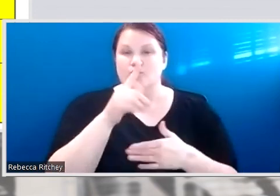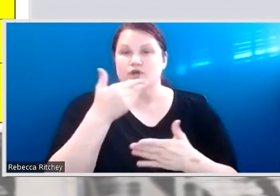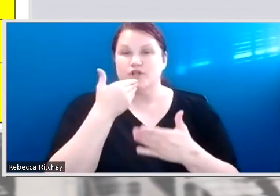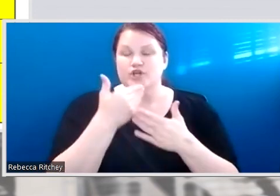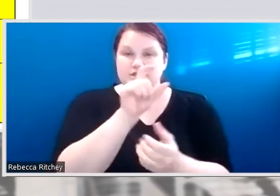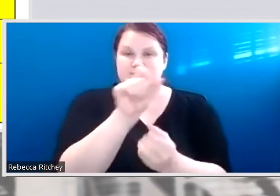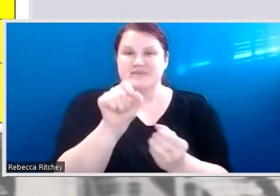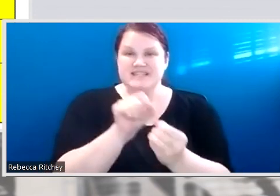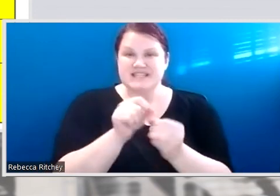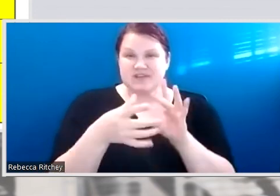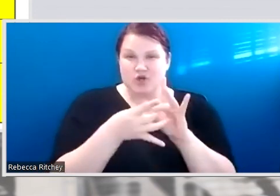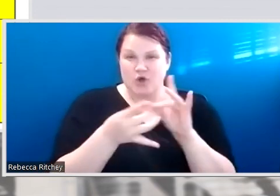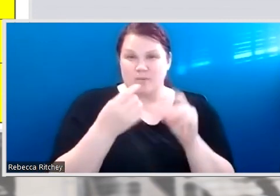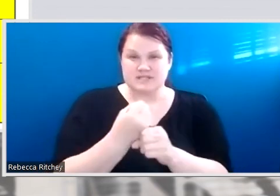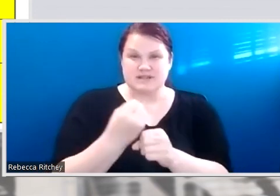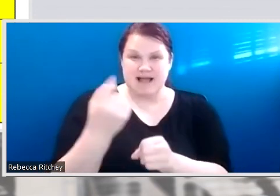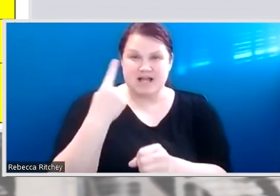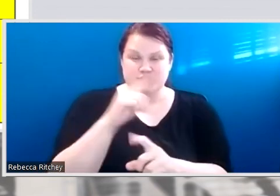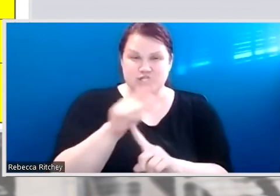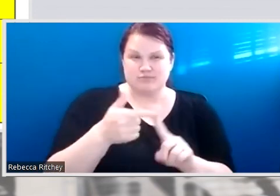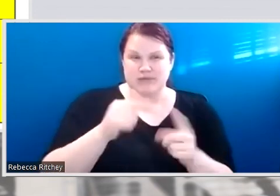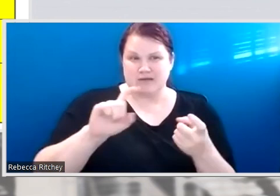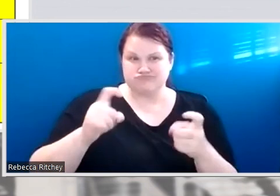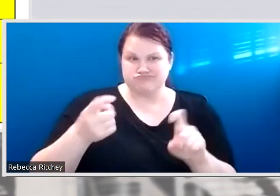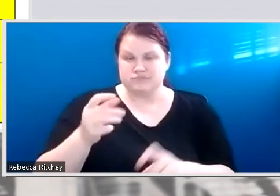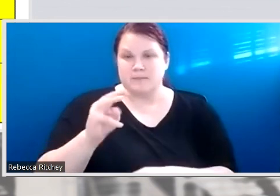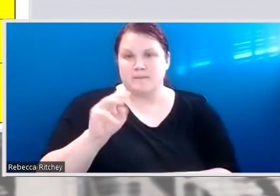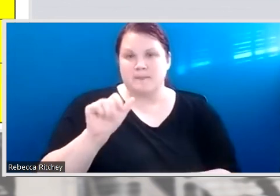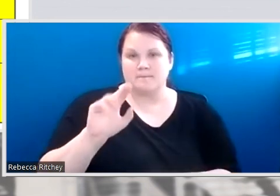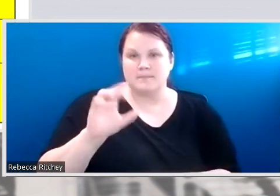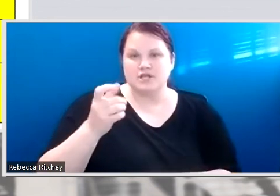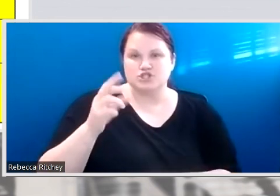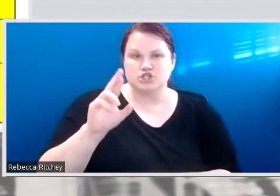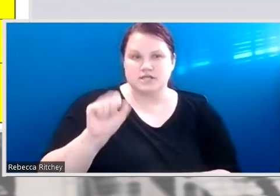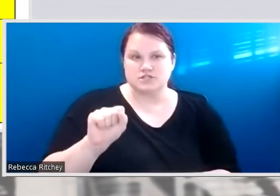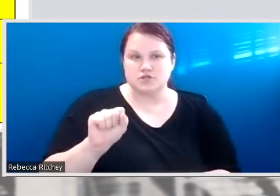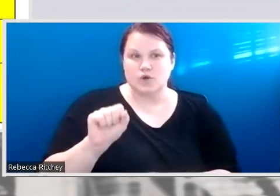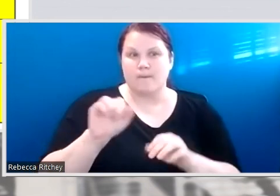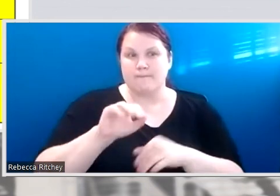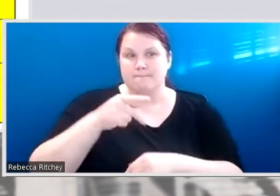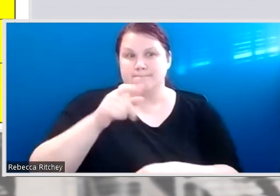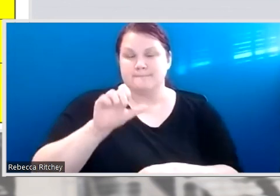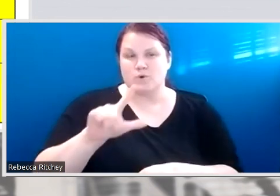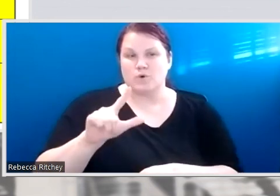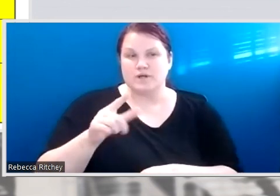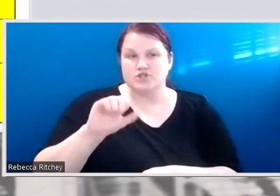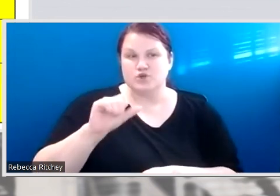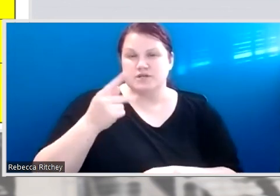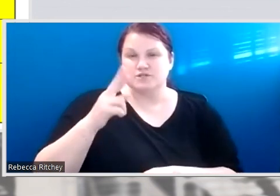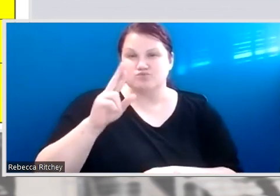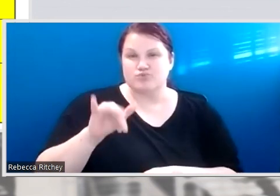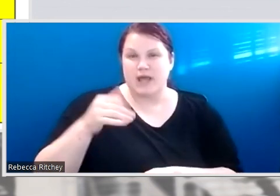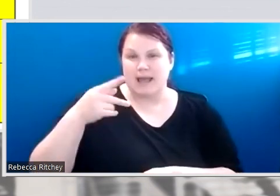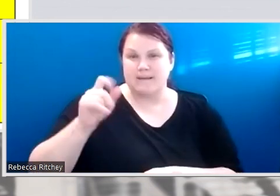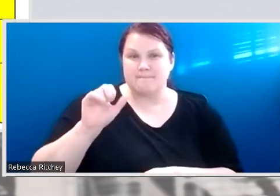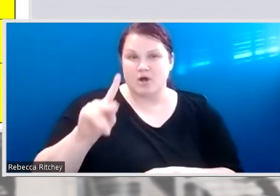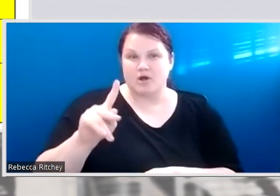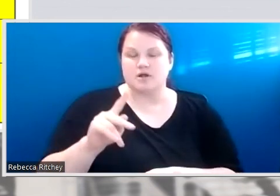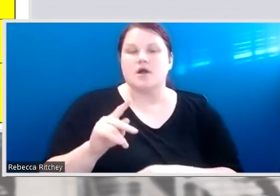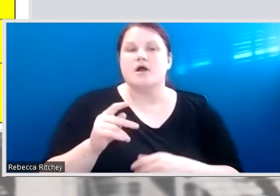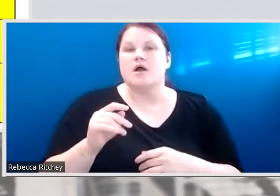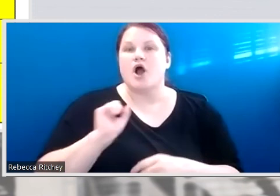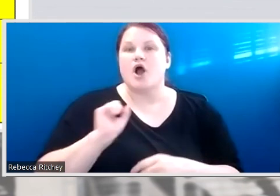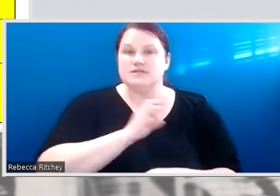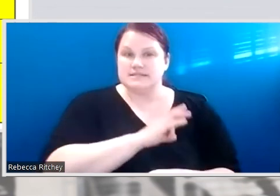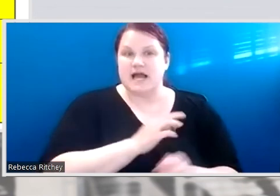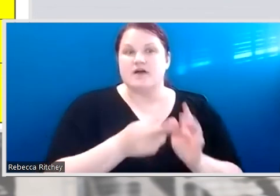specific comments last year about converting Manchester Pool into a spray park. Our staff goes through and does all the work in yellow. So we will review